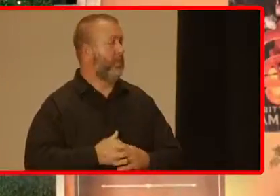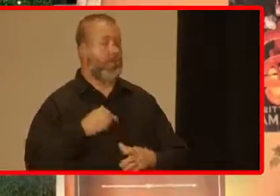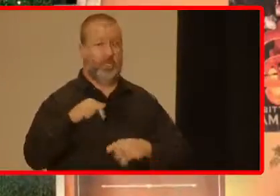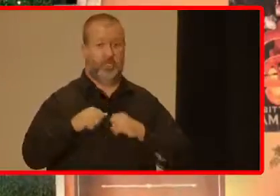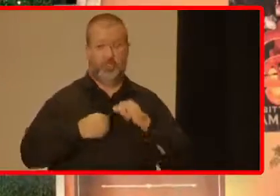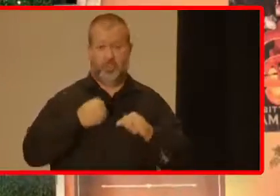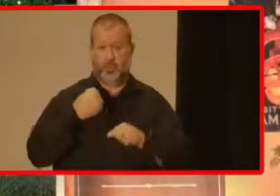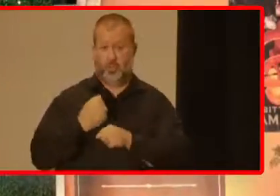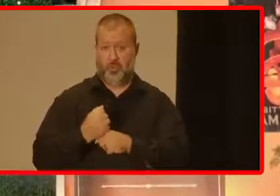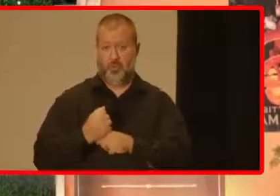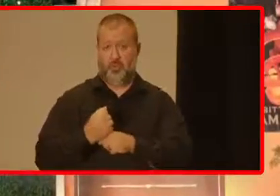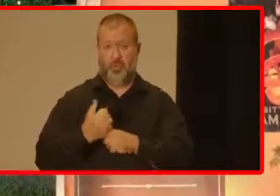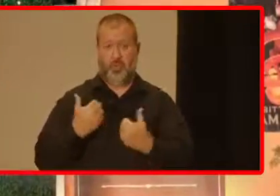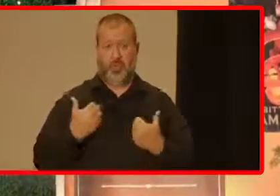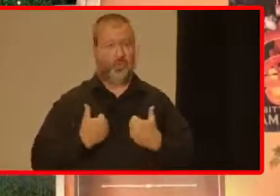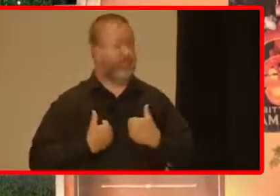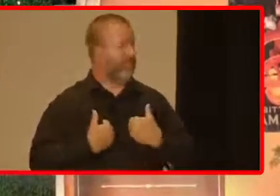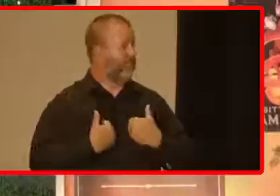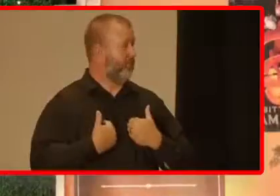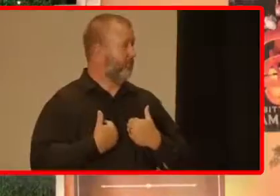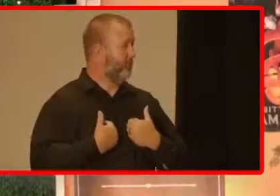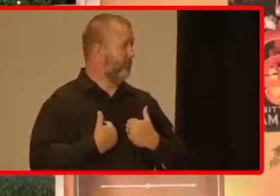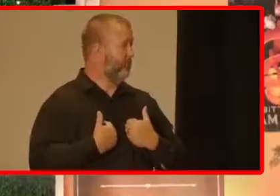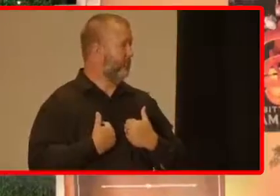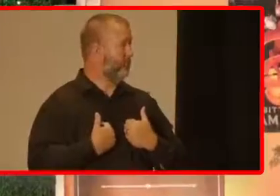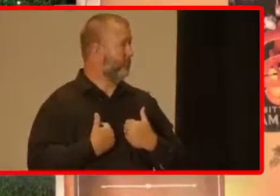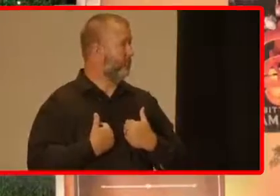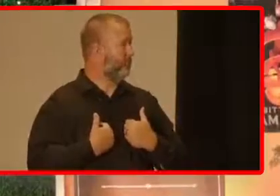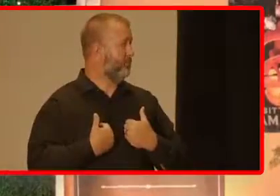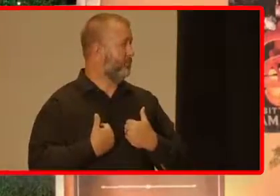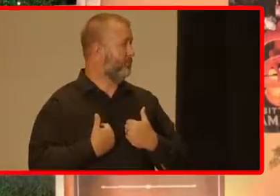year, we have